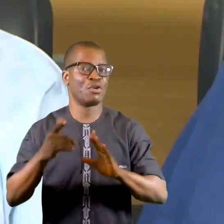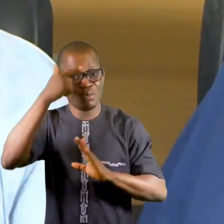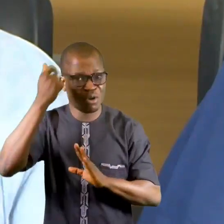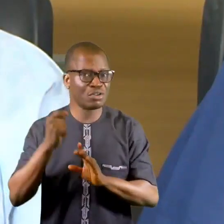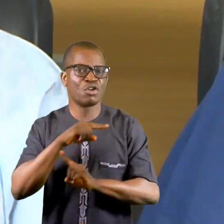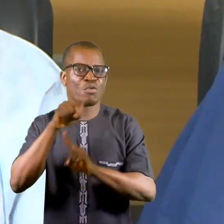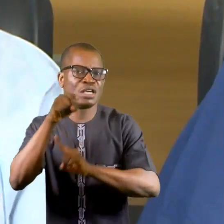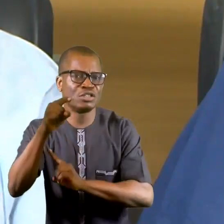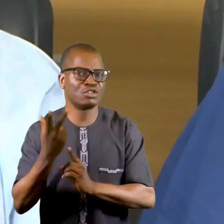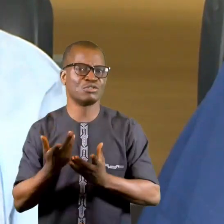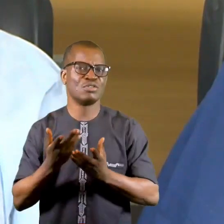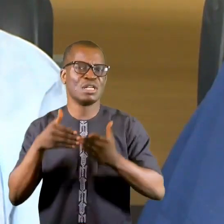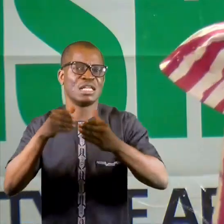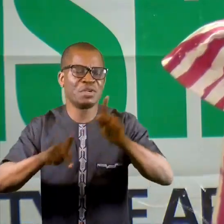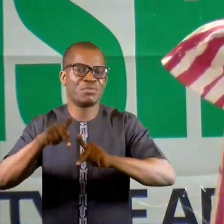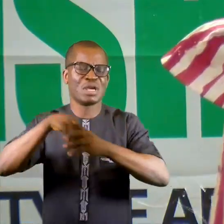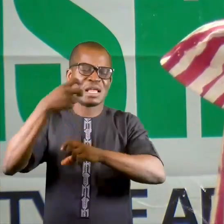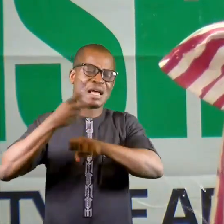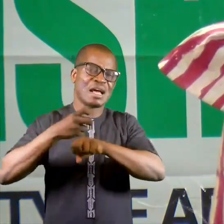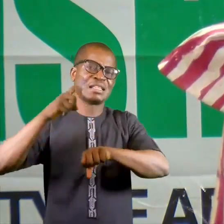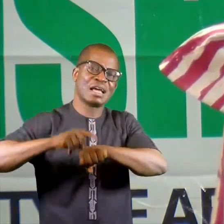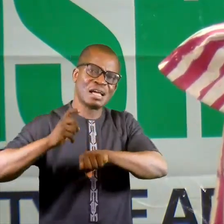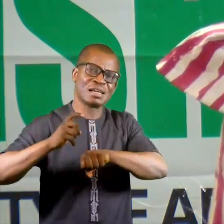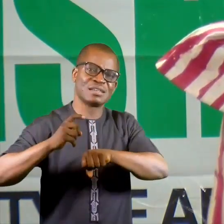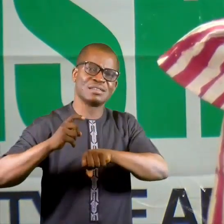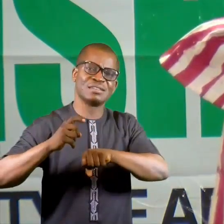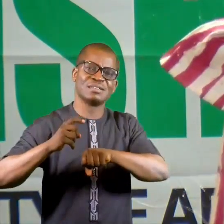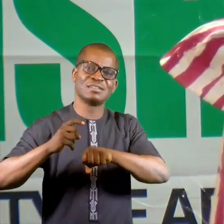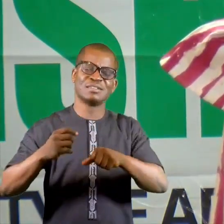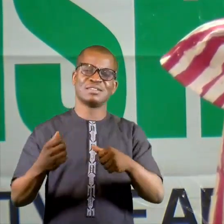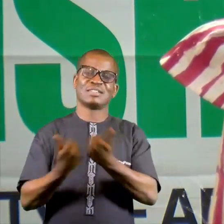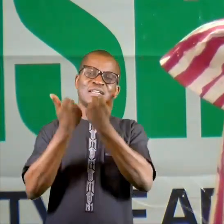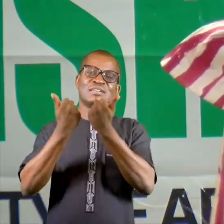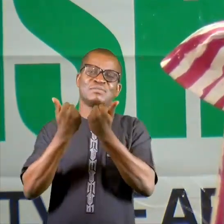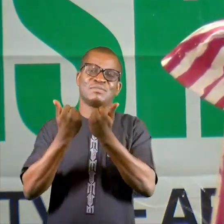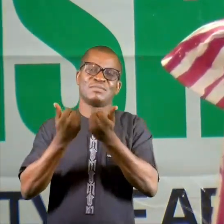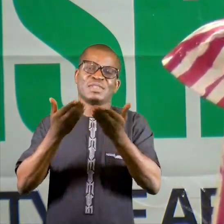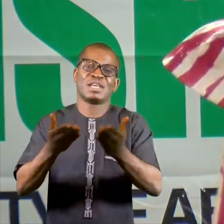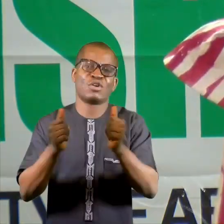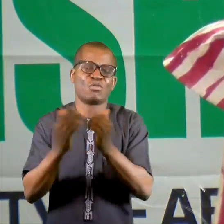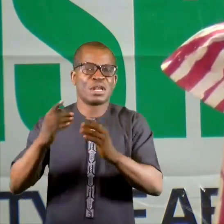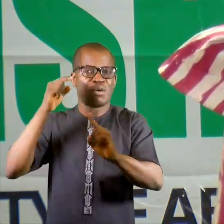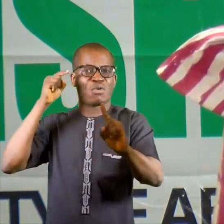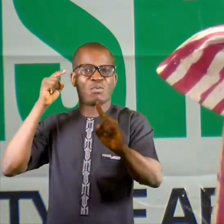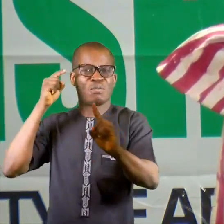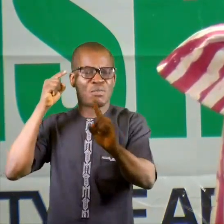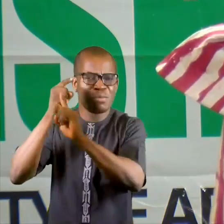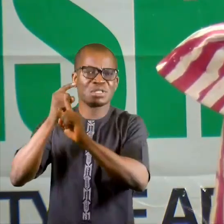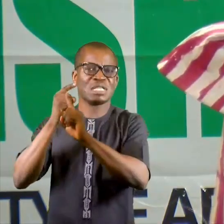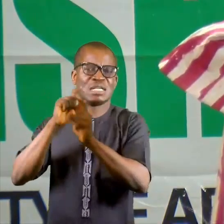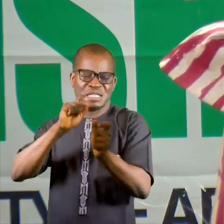because when you lead people through difficult change, you challenge what people hold dear. without purposeful leadership